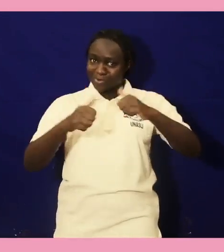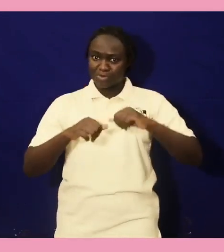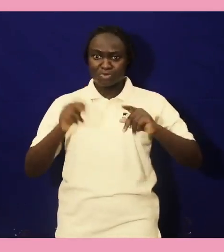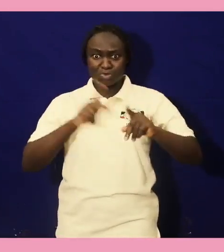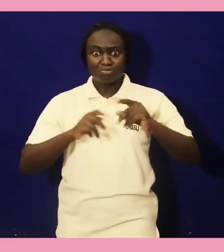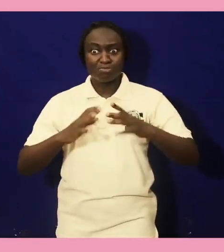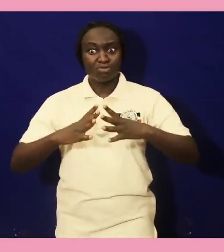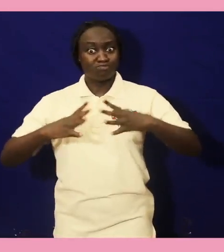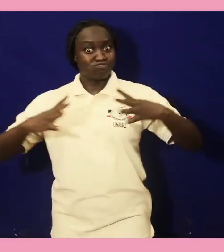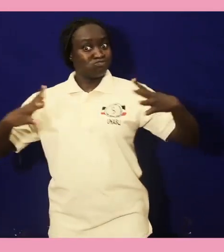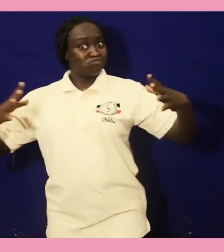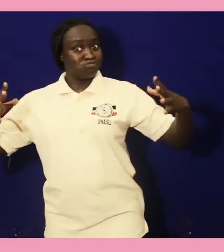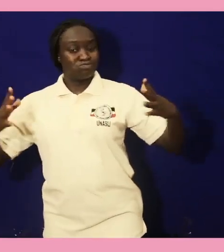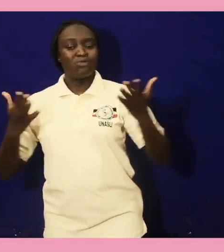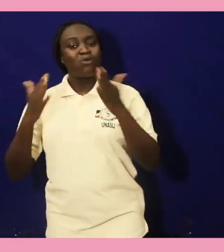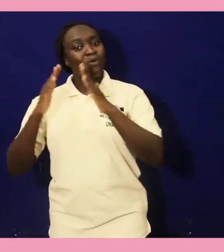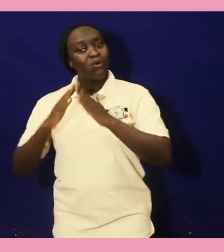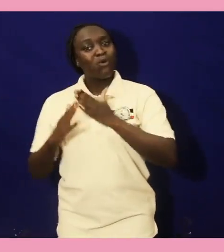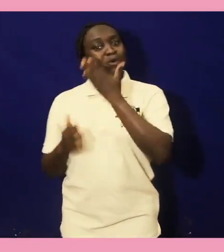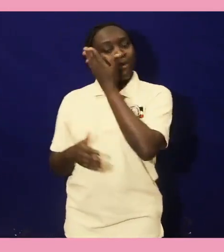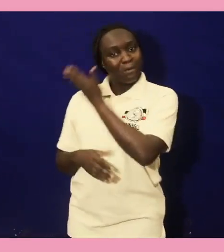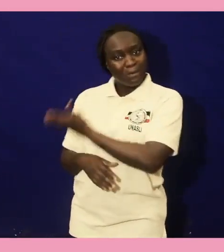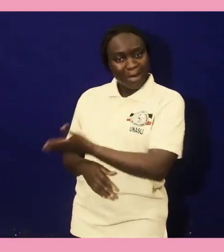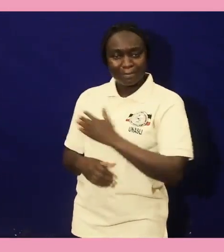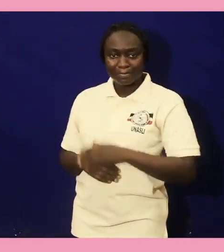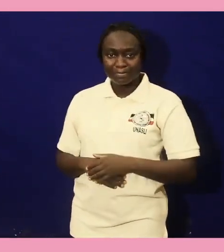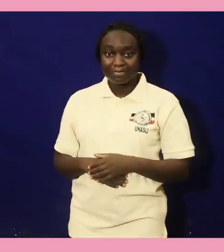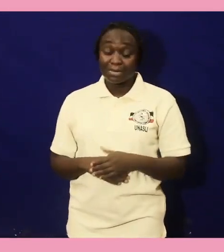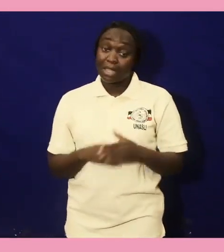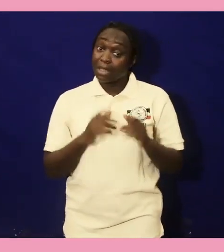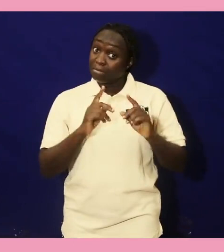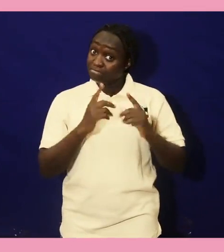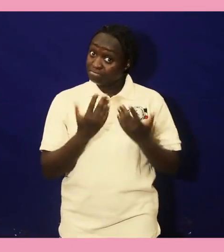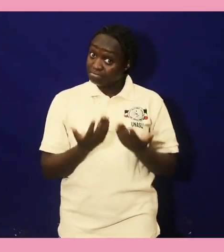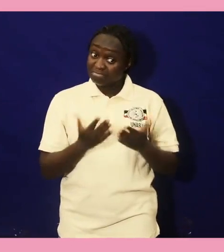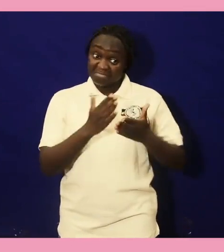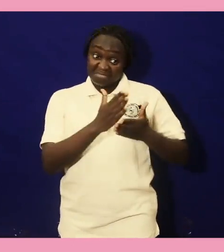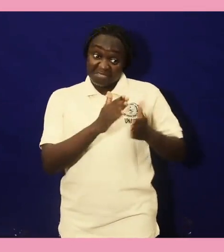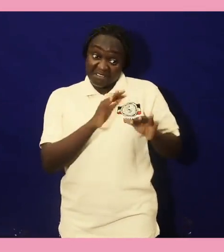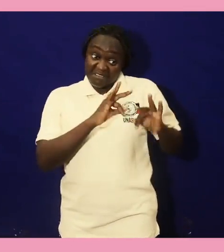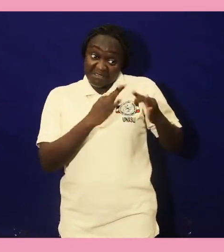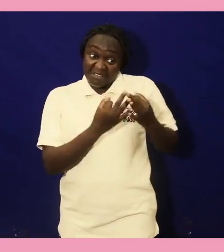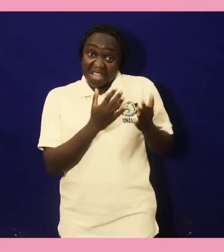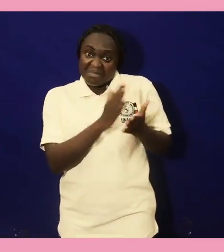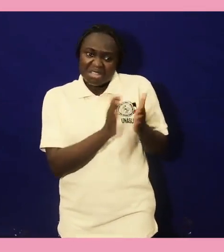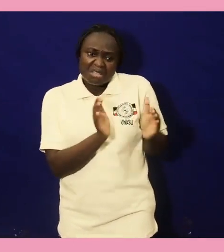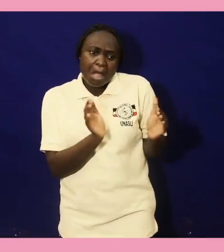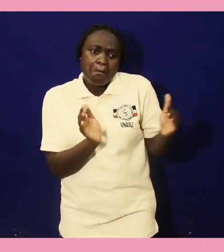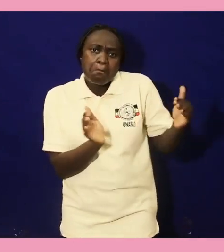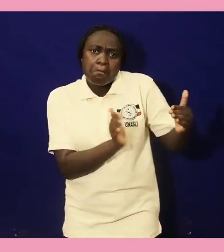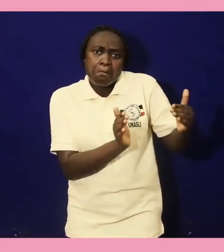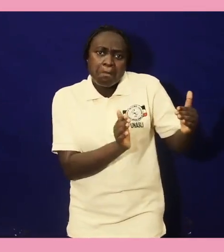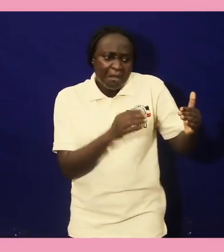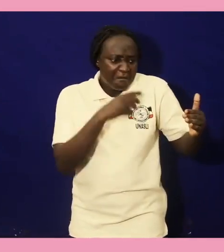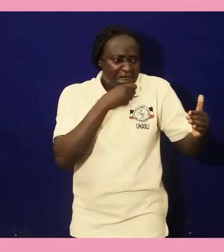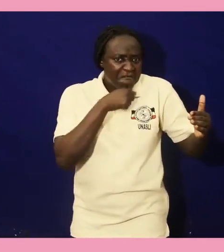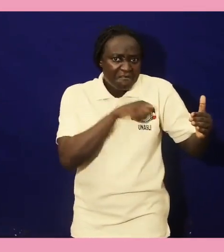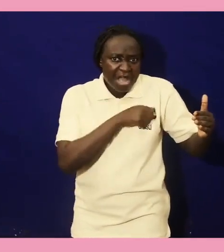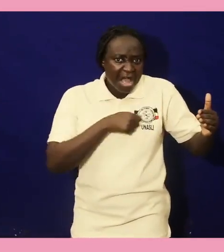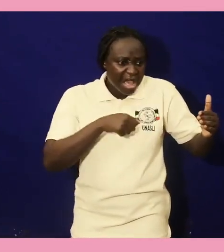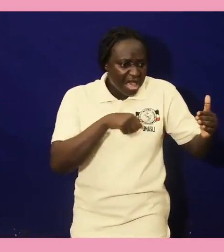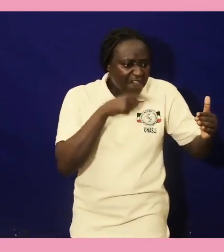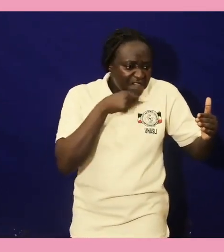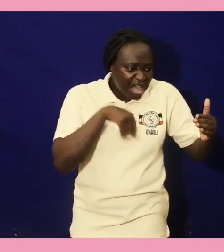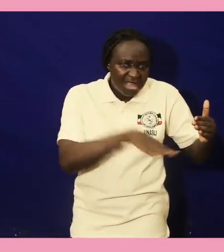Good. So many people can live at home. Now, in some families, you